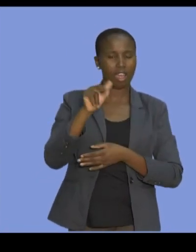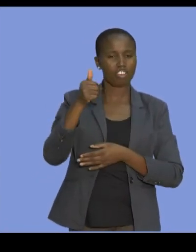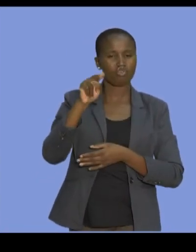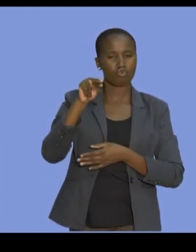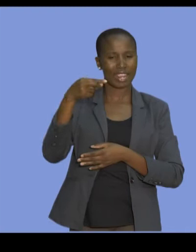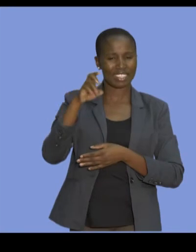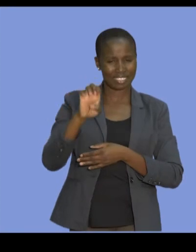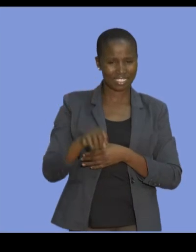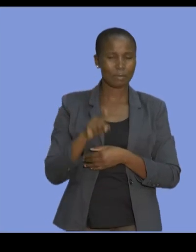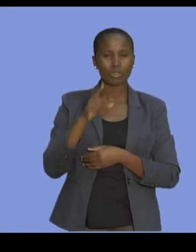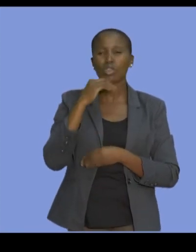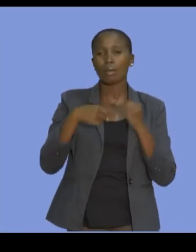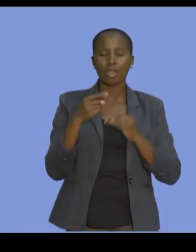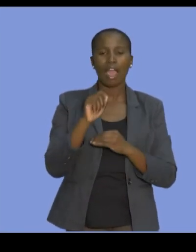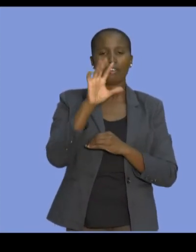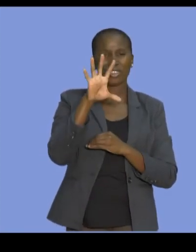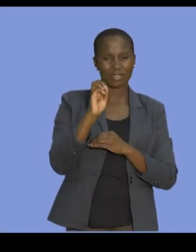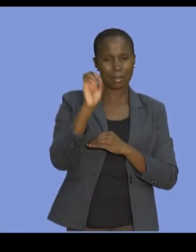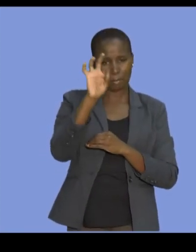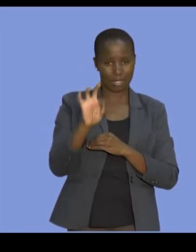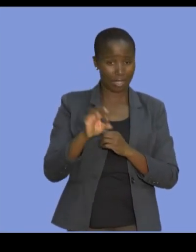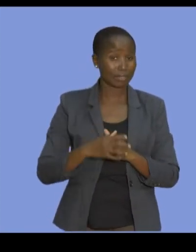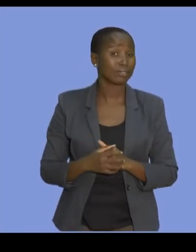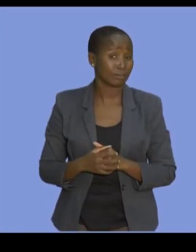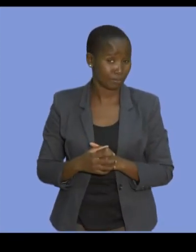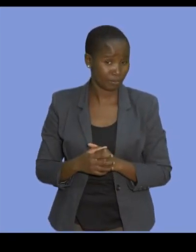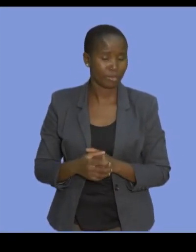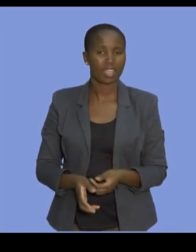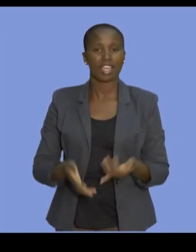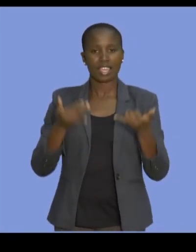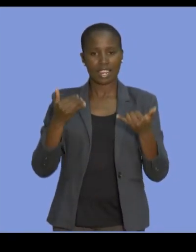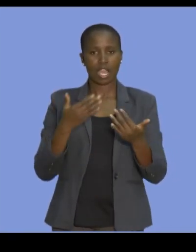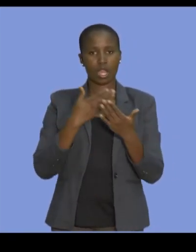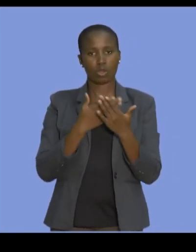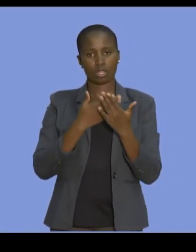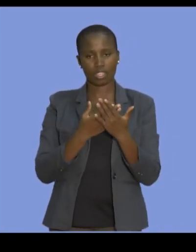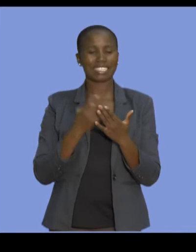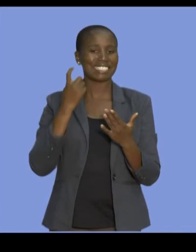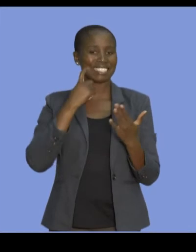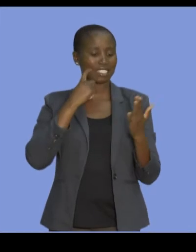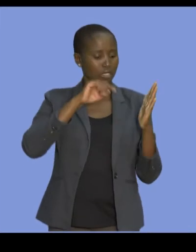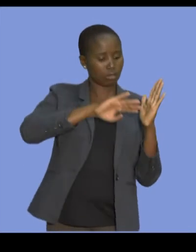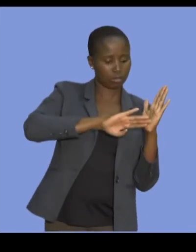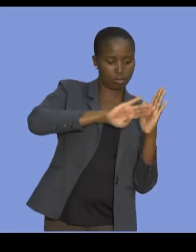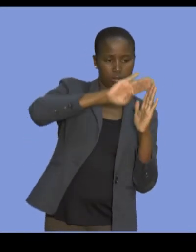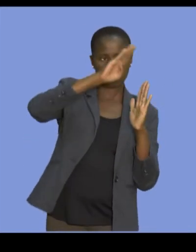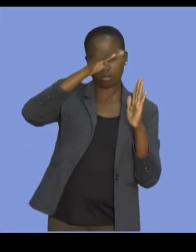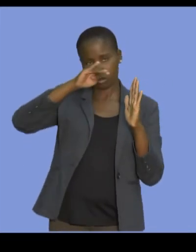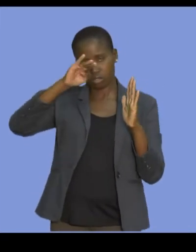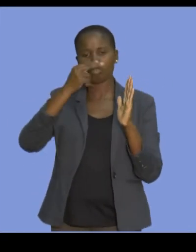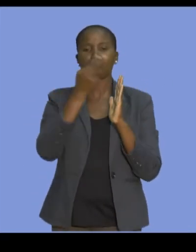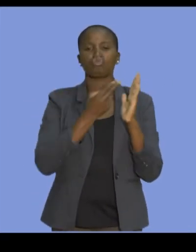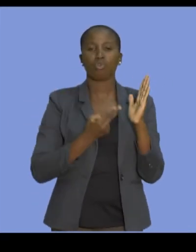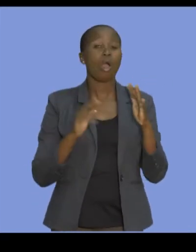about 50% of the data. Now we can draw the Whisker plot from that. How do we draw that? The